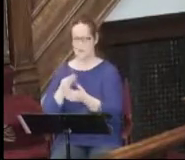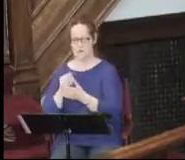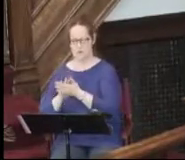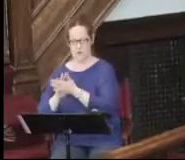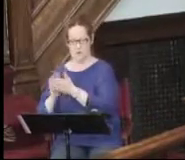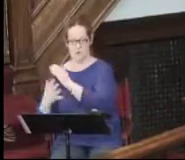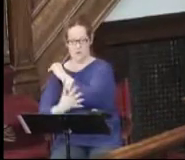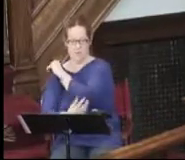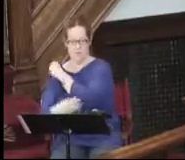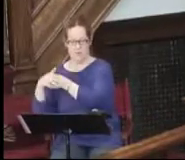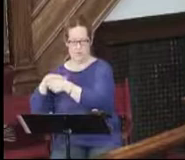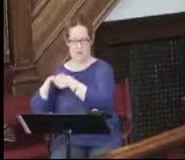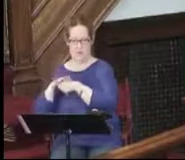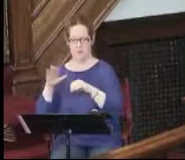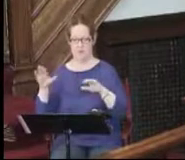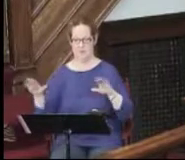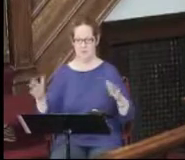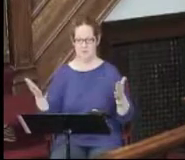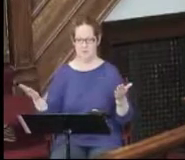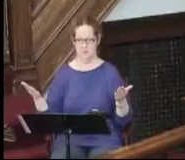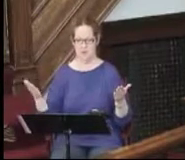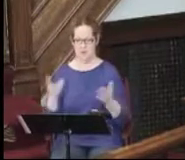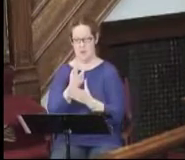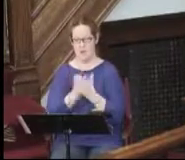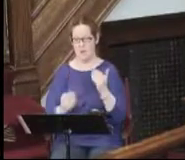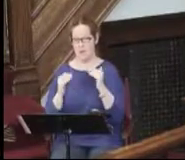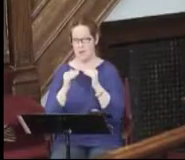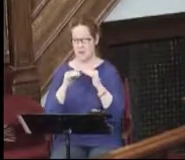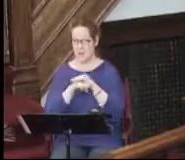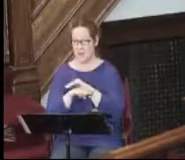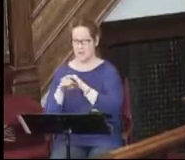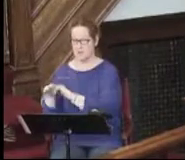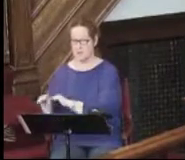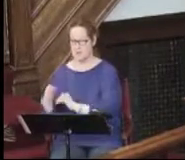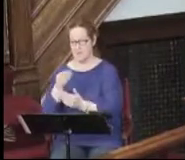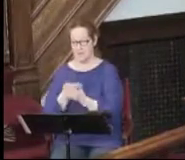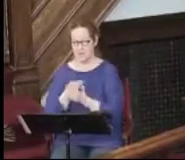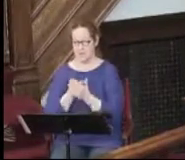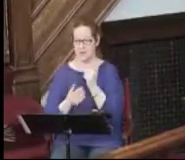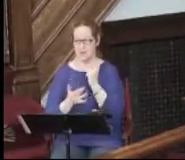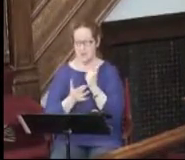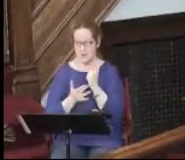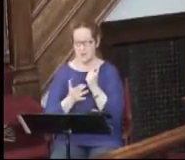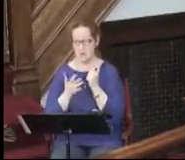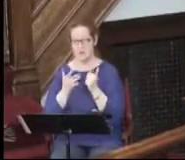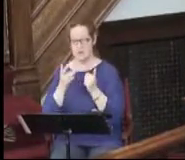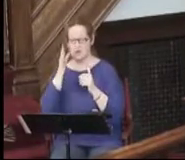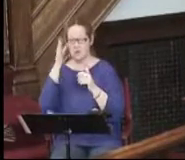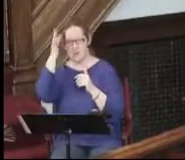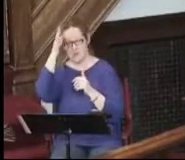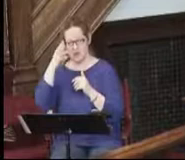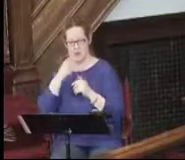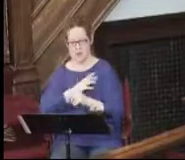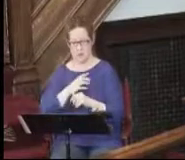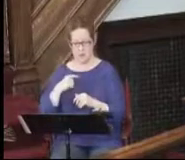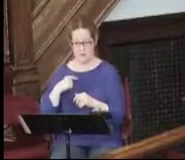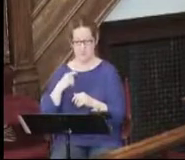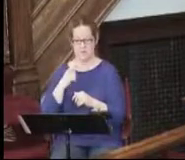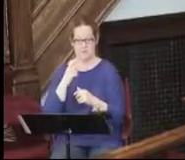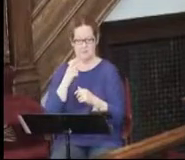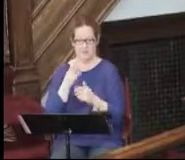neighborhoods. Do they both have equal access to technology, to parents' councils, and to